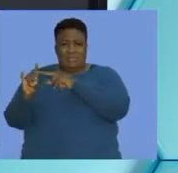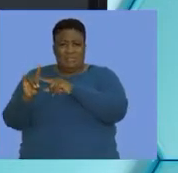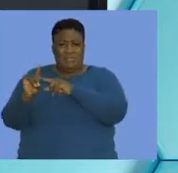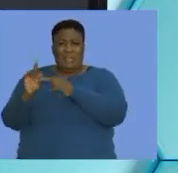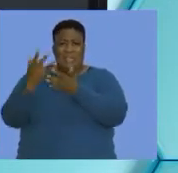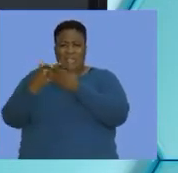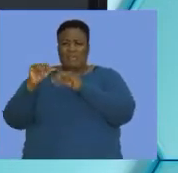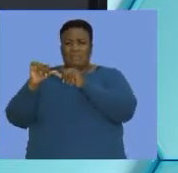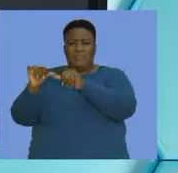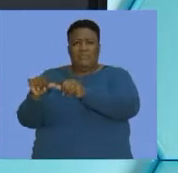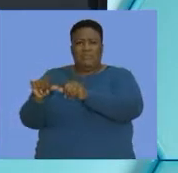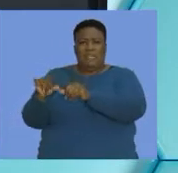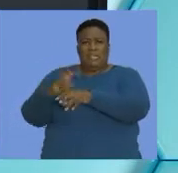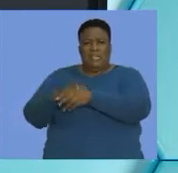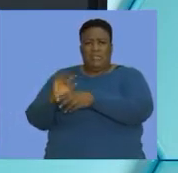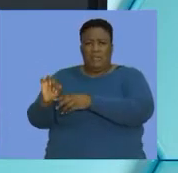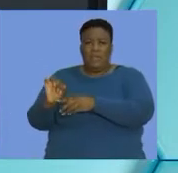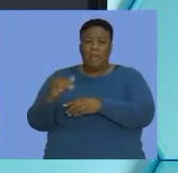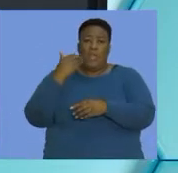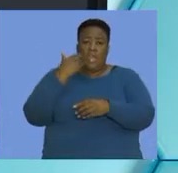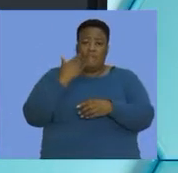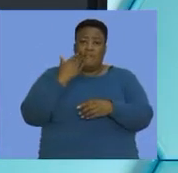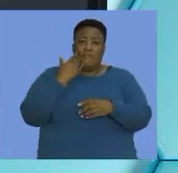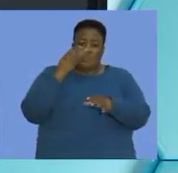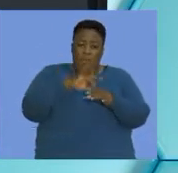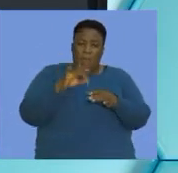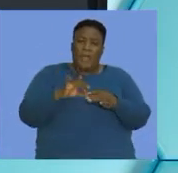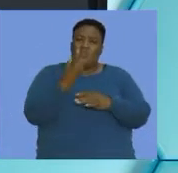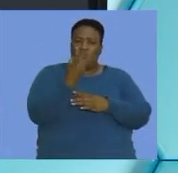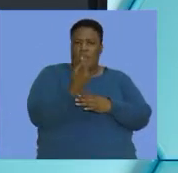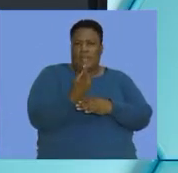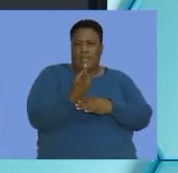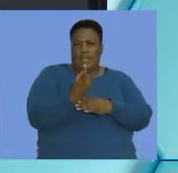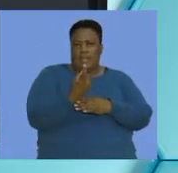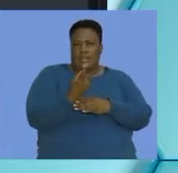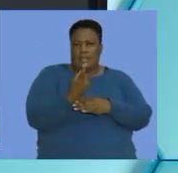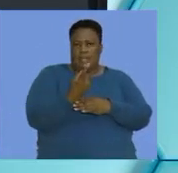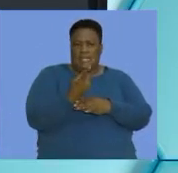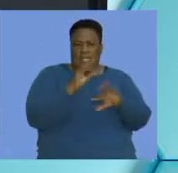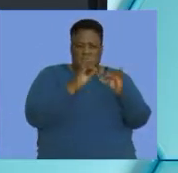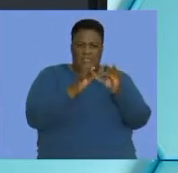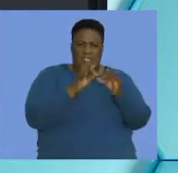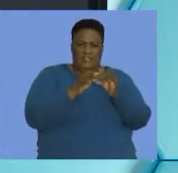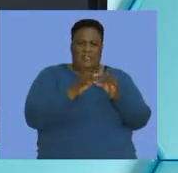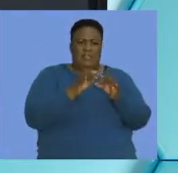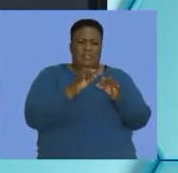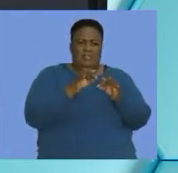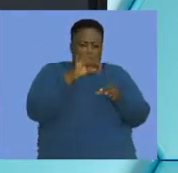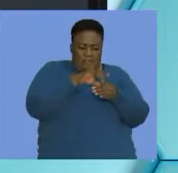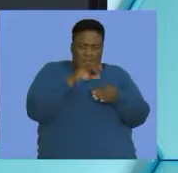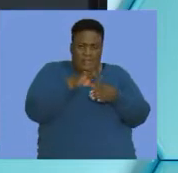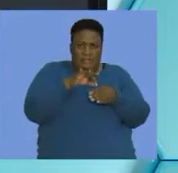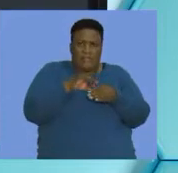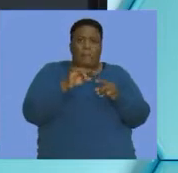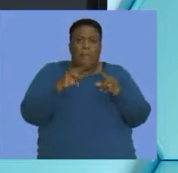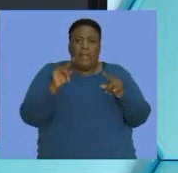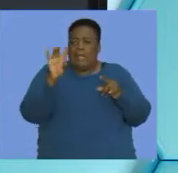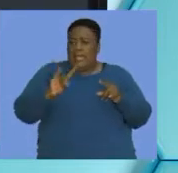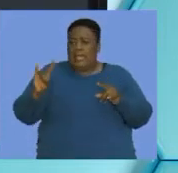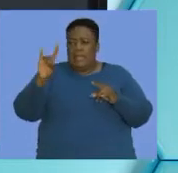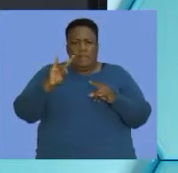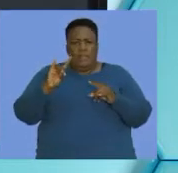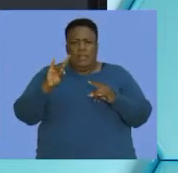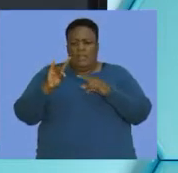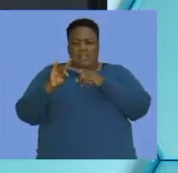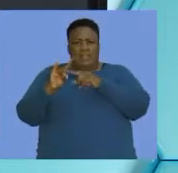their needs by planting one type of crop? Yes, from a human consumption, but how do we protect the diversity of animals that live